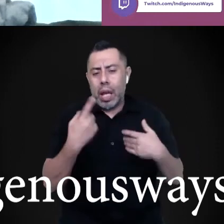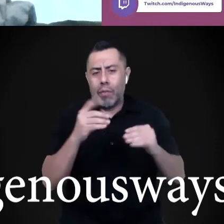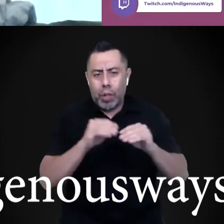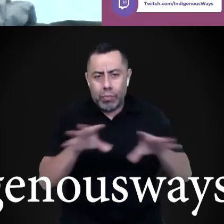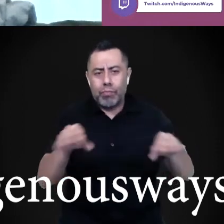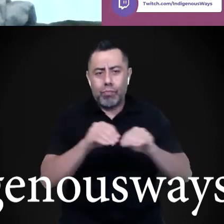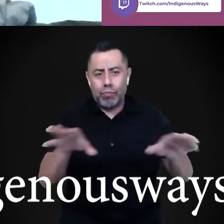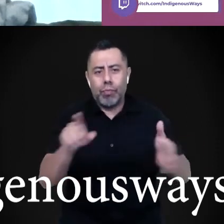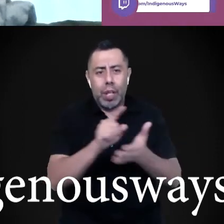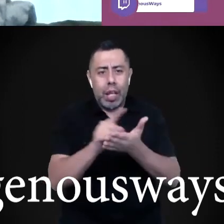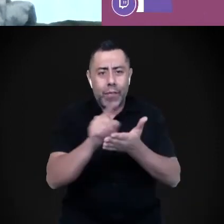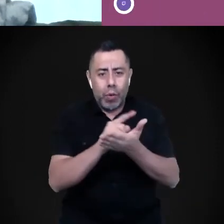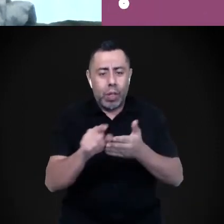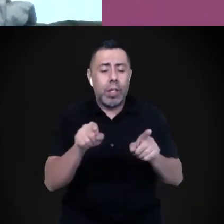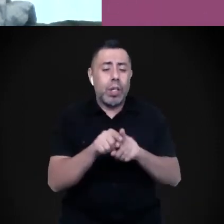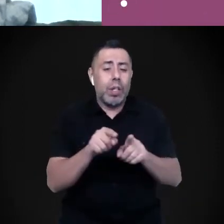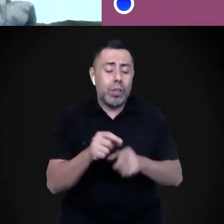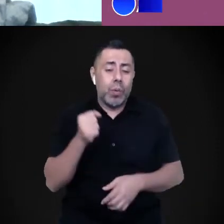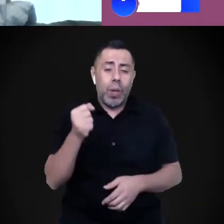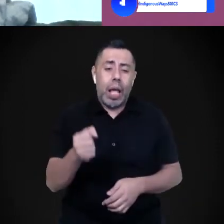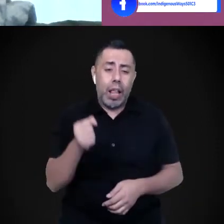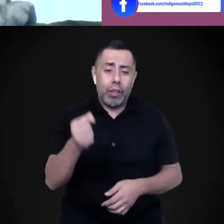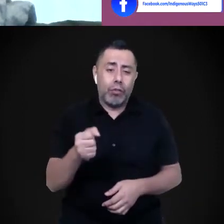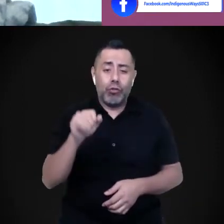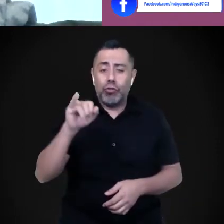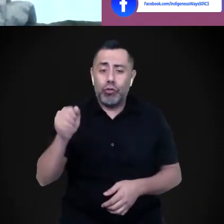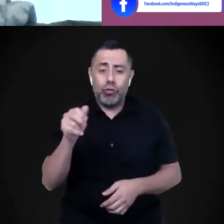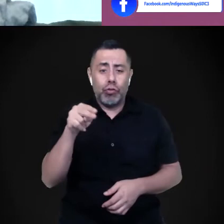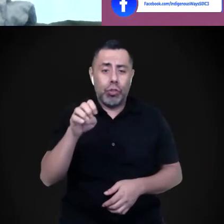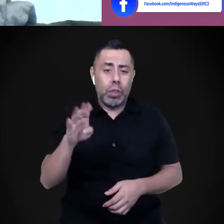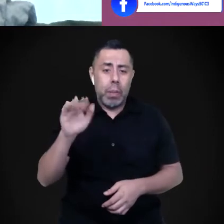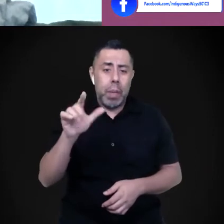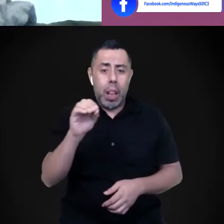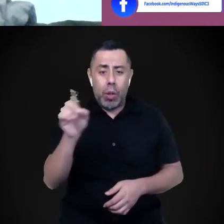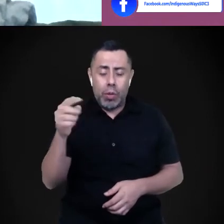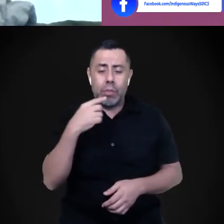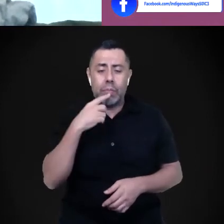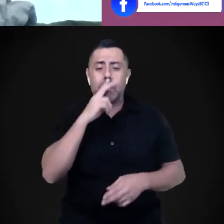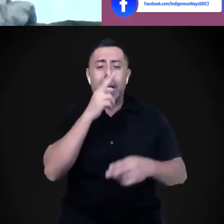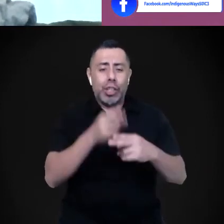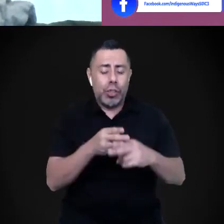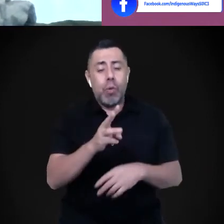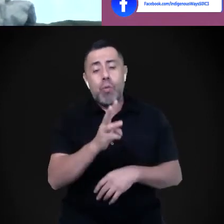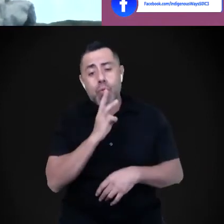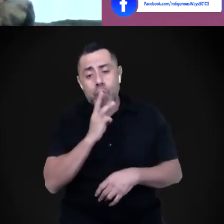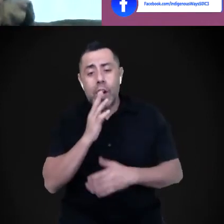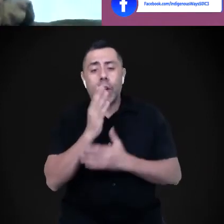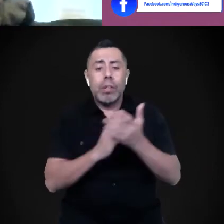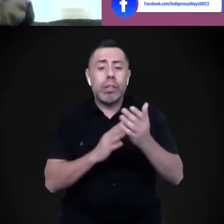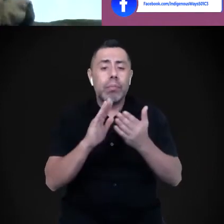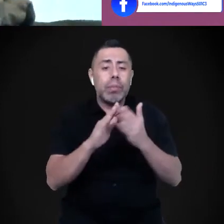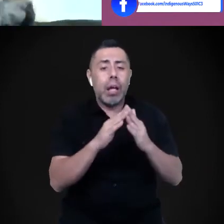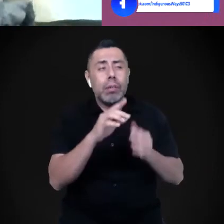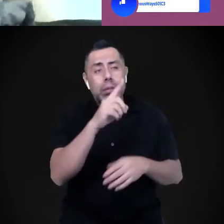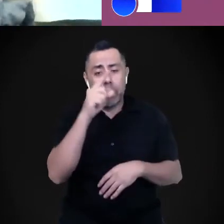know, Elder Jane Baloo was talking about the water. Some of the communities in Black Mountain don't have running water. That's